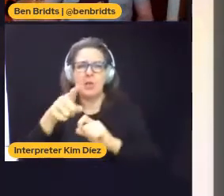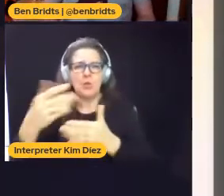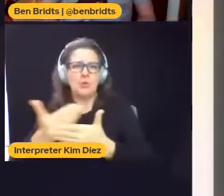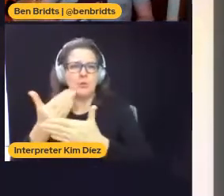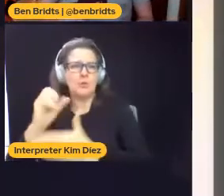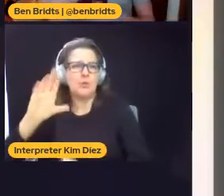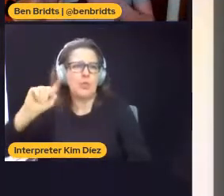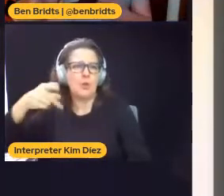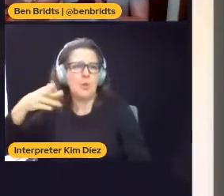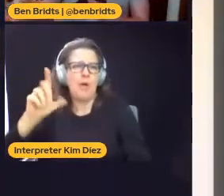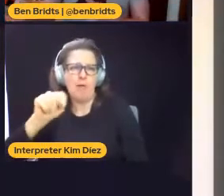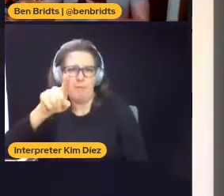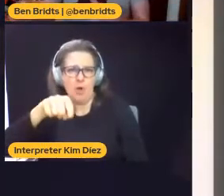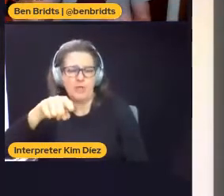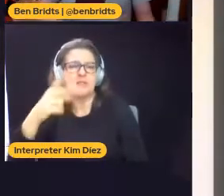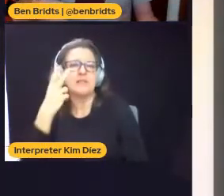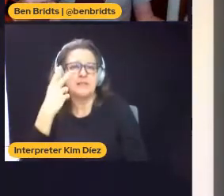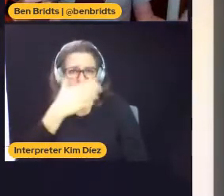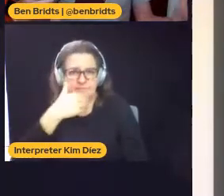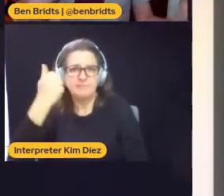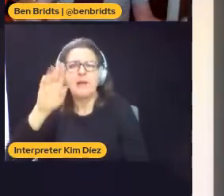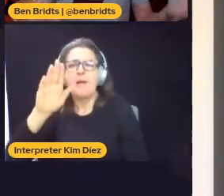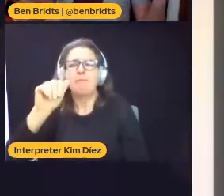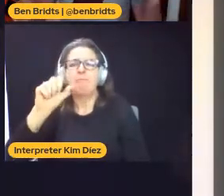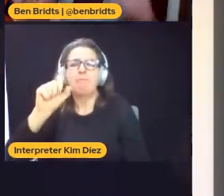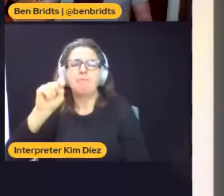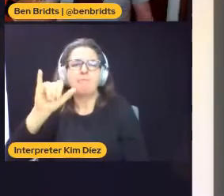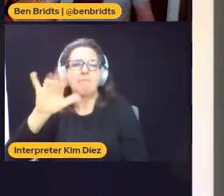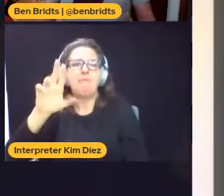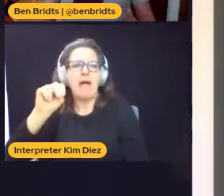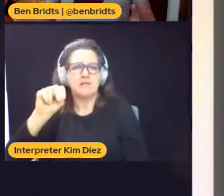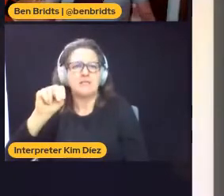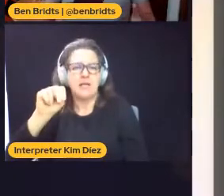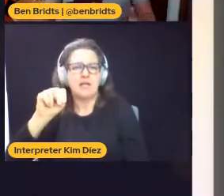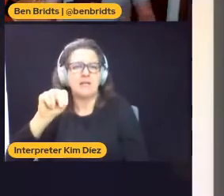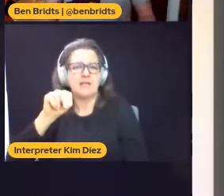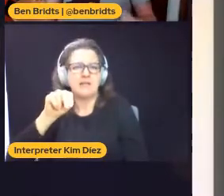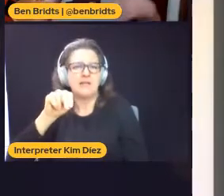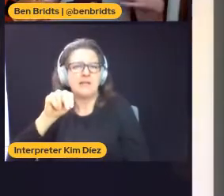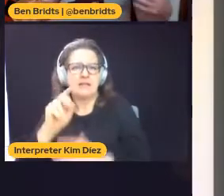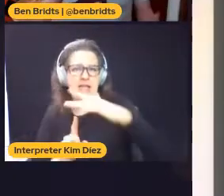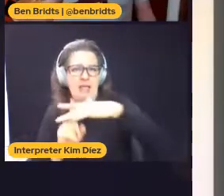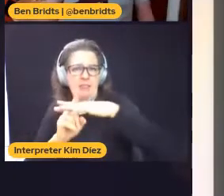see our Bastion instance appears in the middle of that.